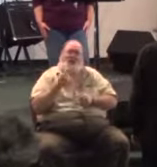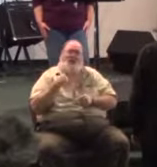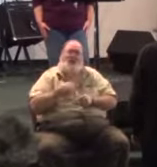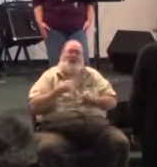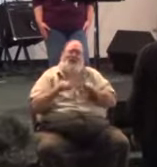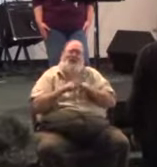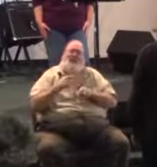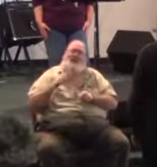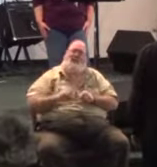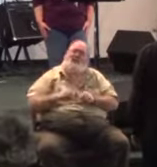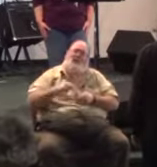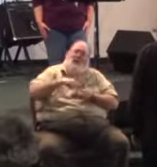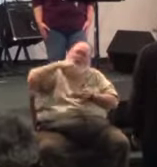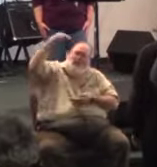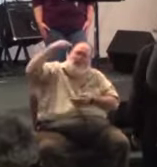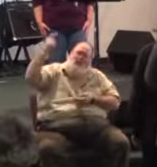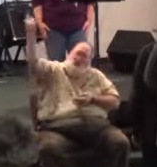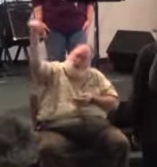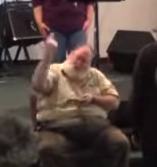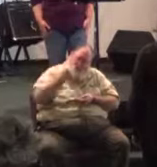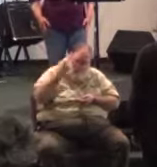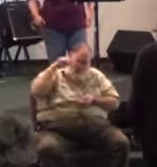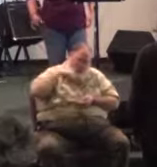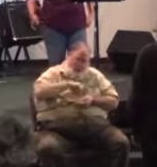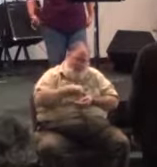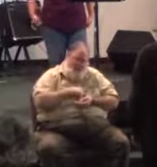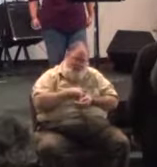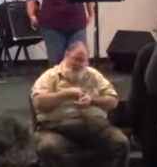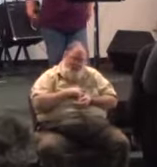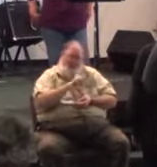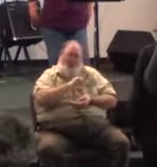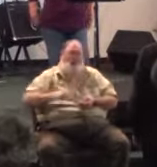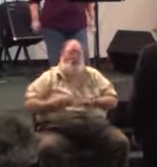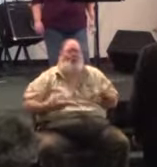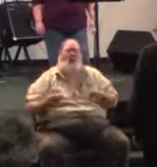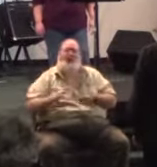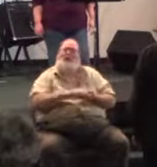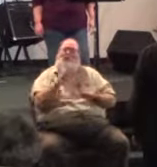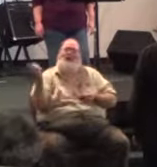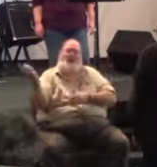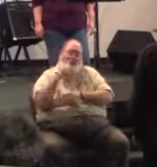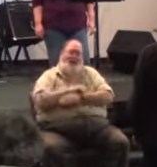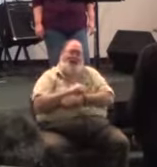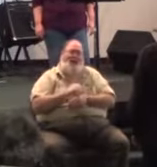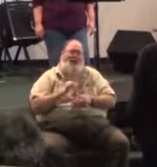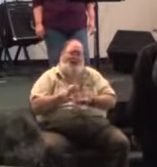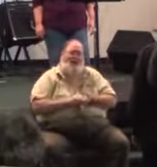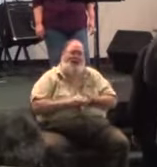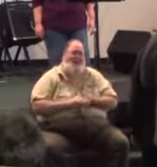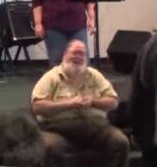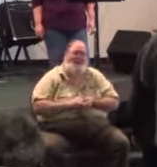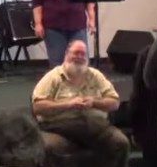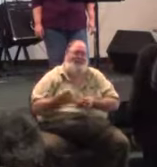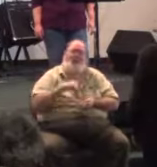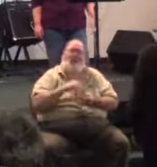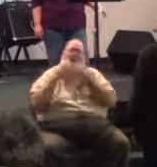ascended, you'll descend. You'll come for us. And Lord, what a glorious day that'll be. We